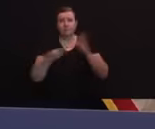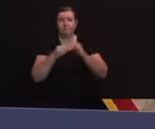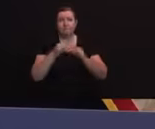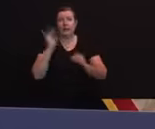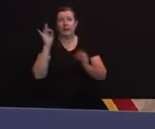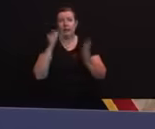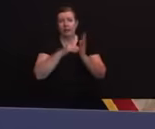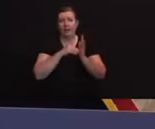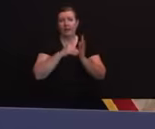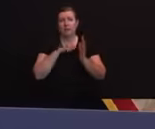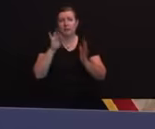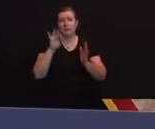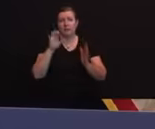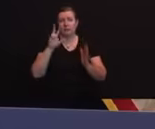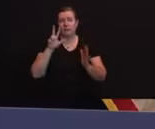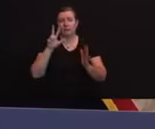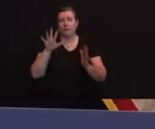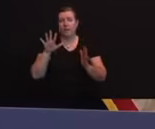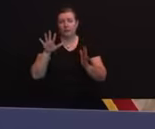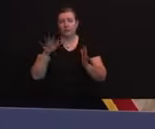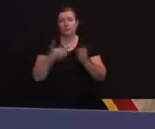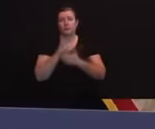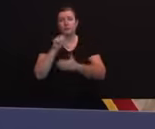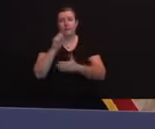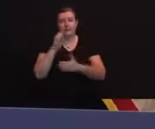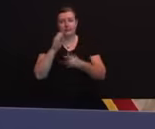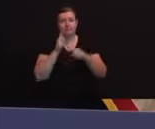8,935 new cases, and today an additional